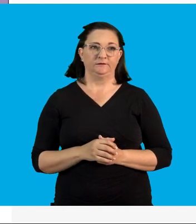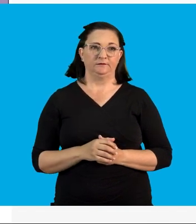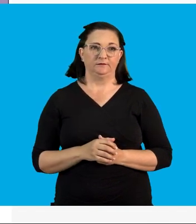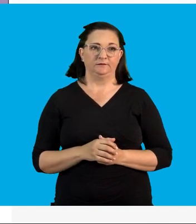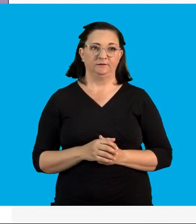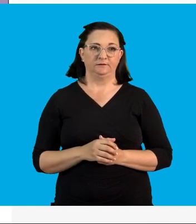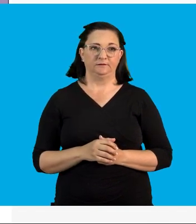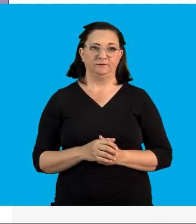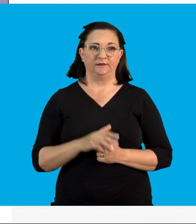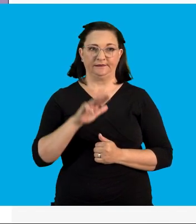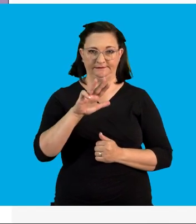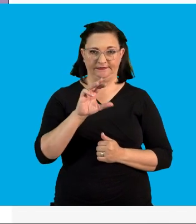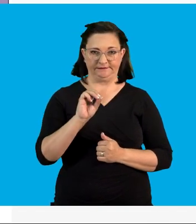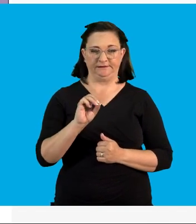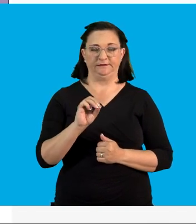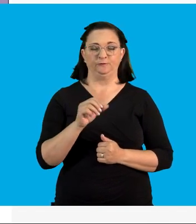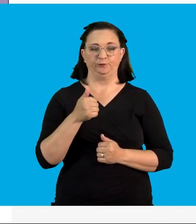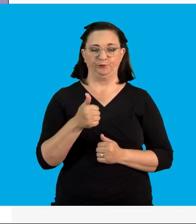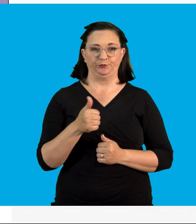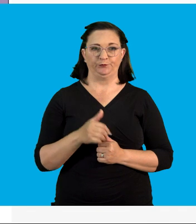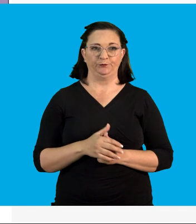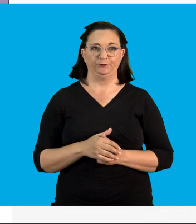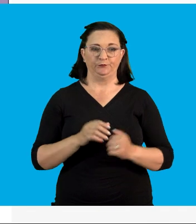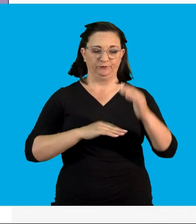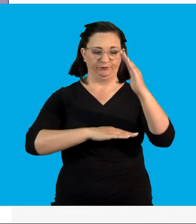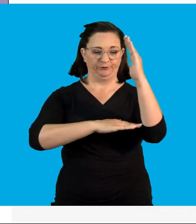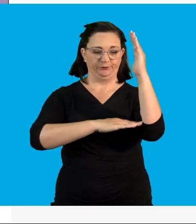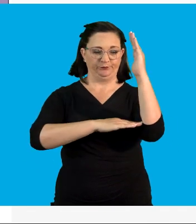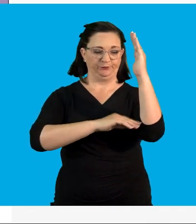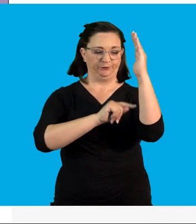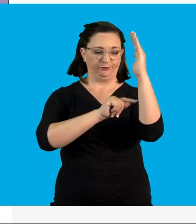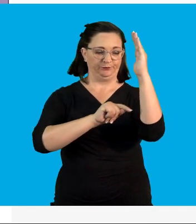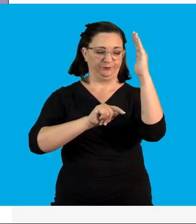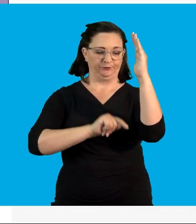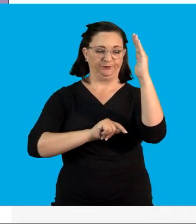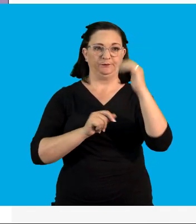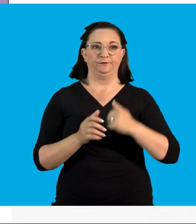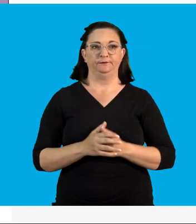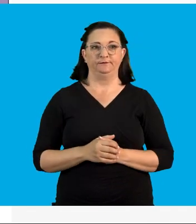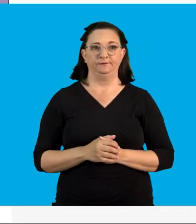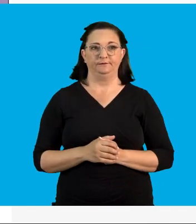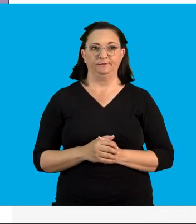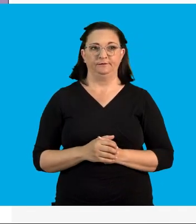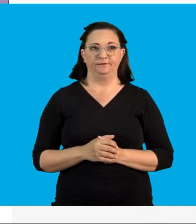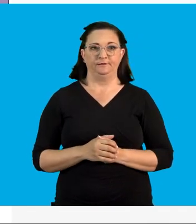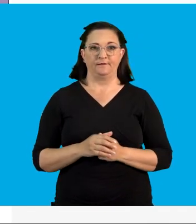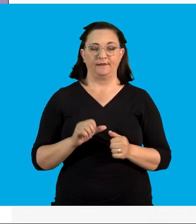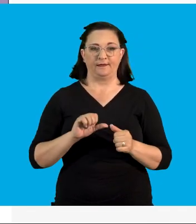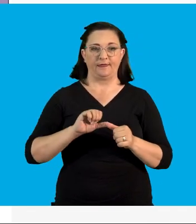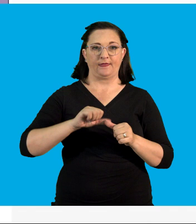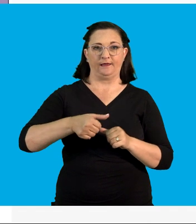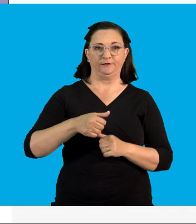and it should give us 90 degrees because that's where the angle ends there. Then we move to the next